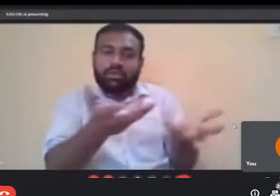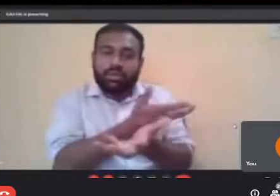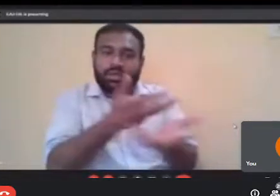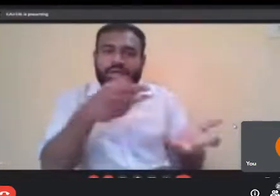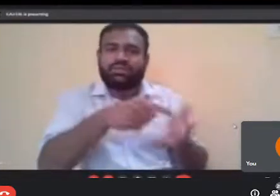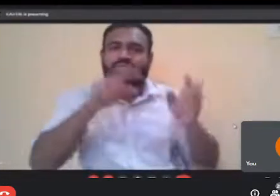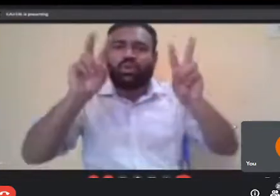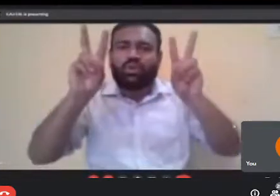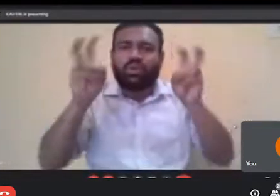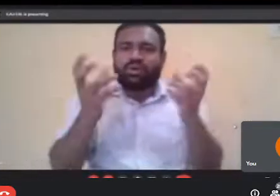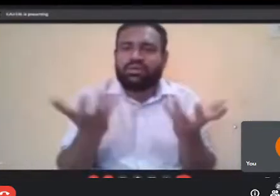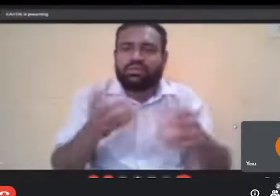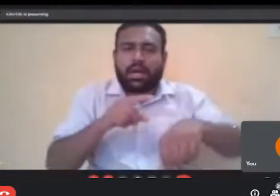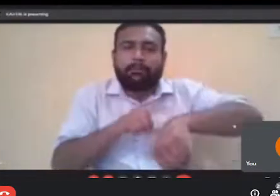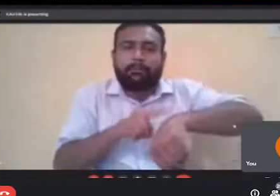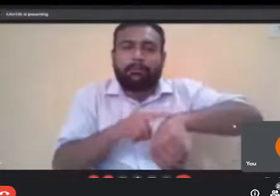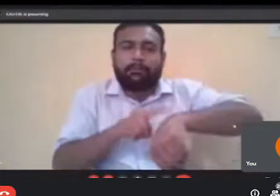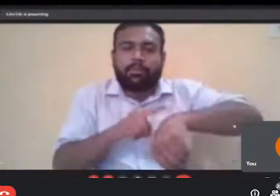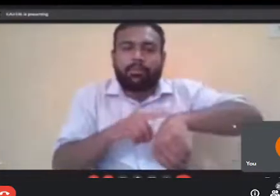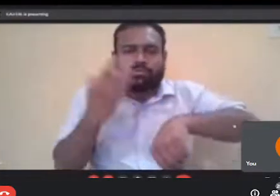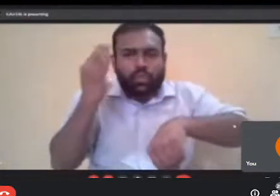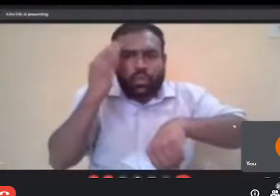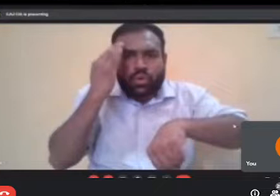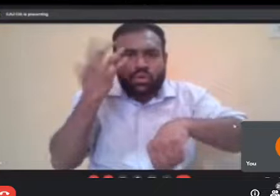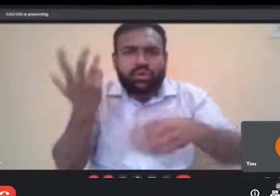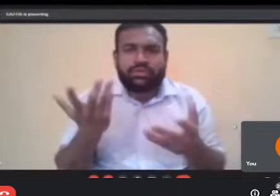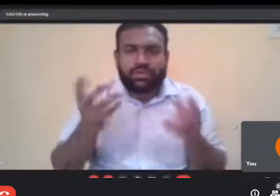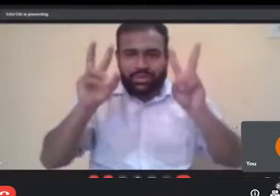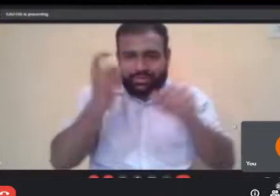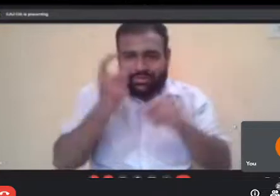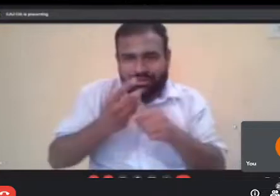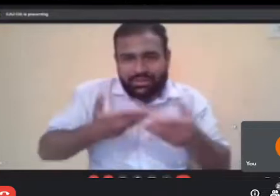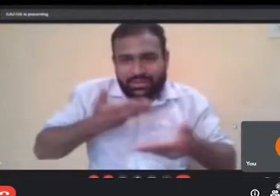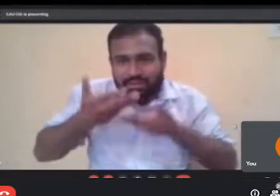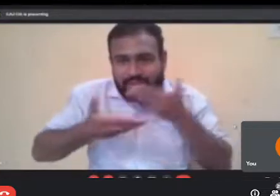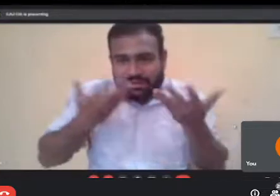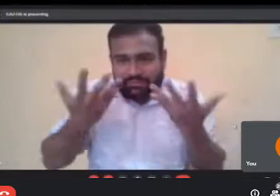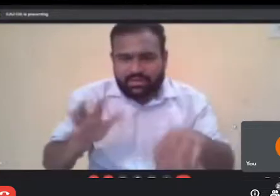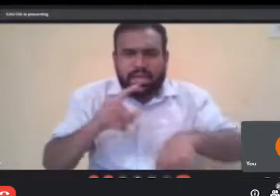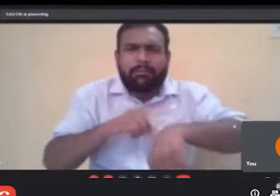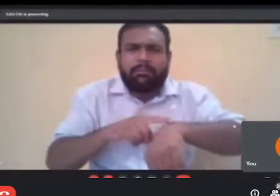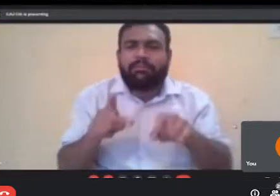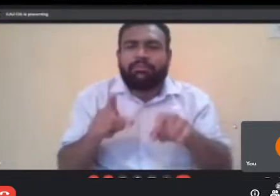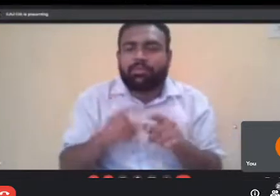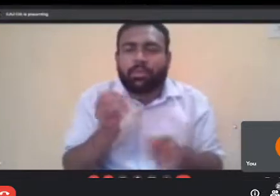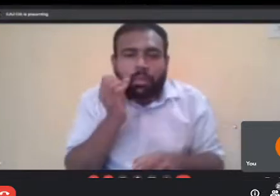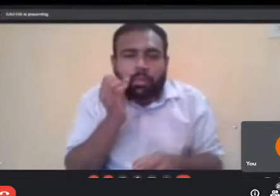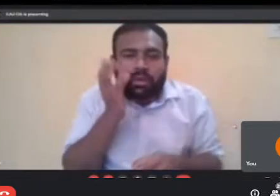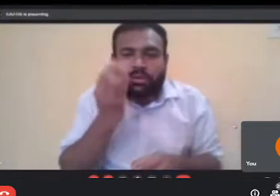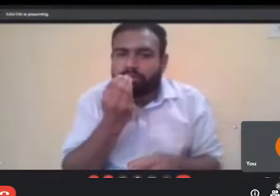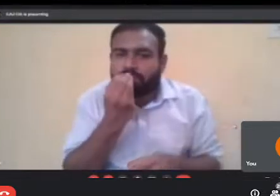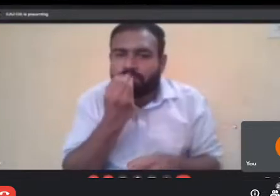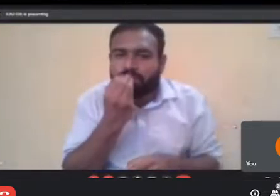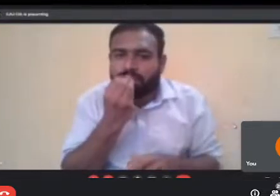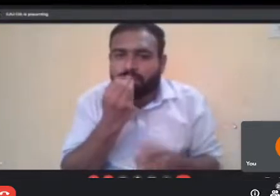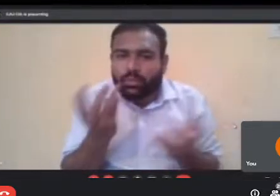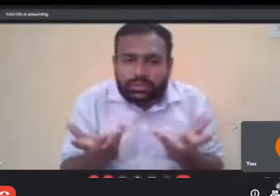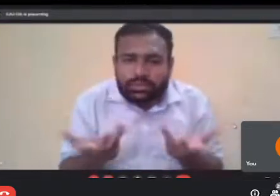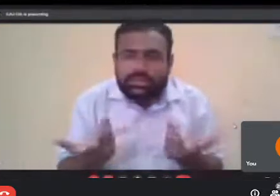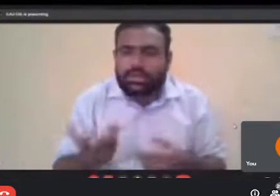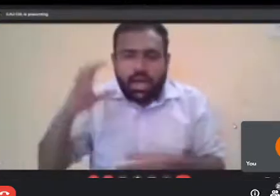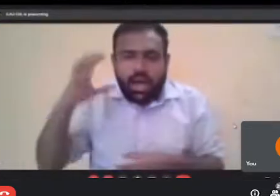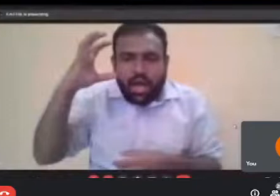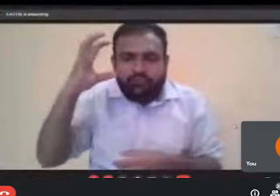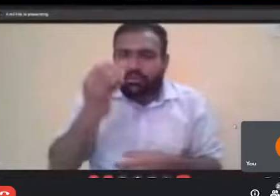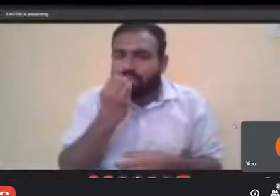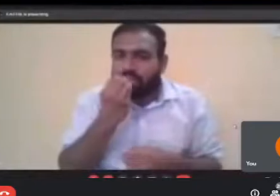the others had good language background, and the activity would be time based. We are making the concept of time. We are understanding the concept of time. So what